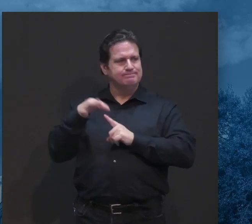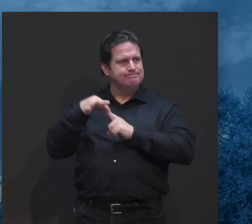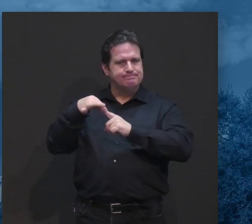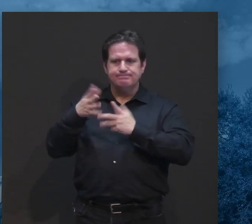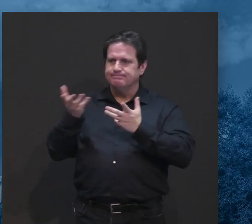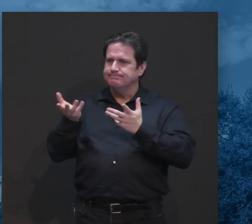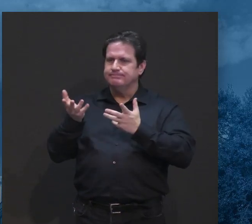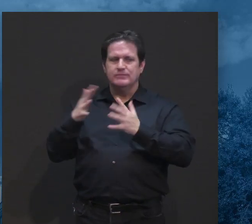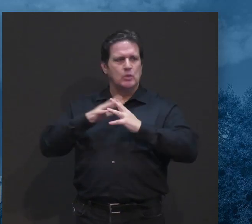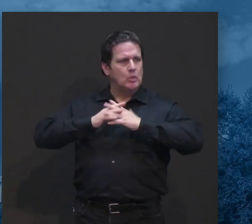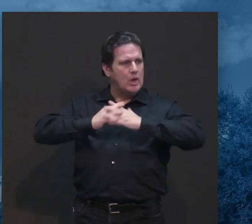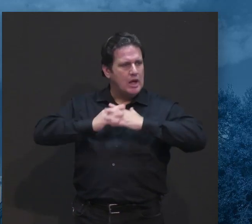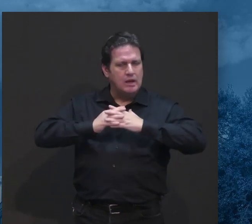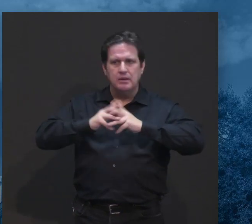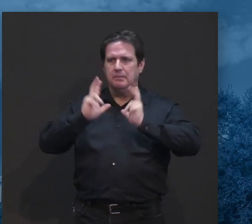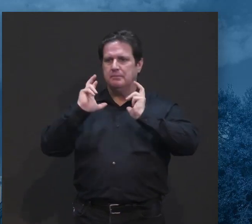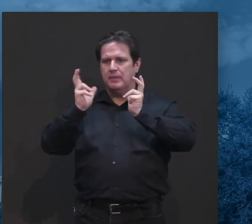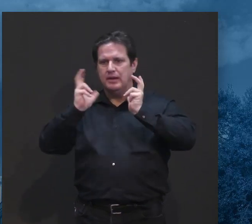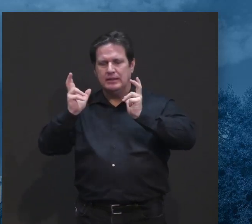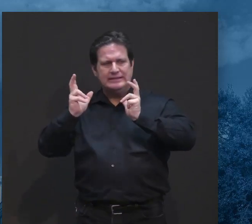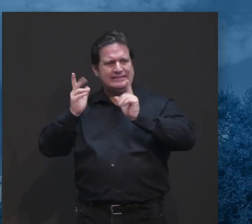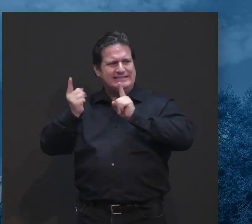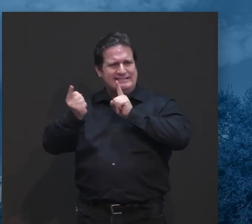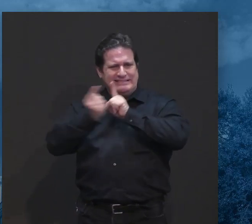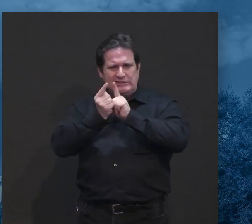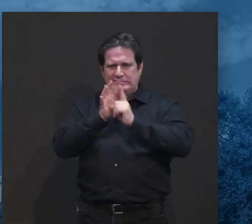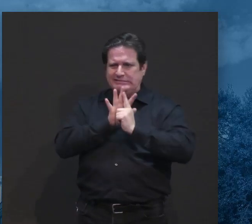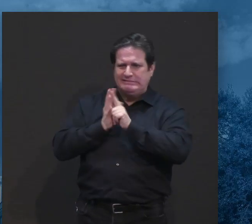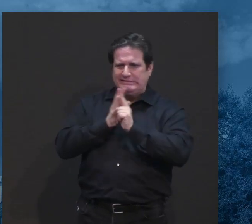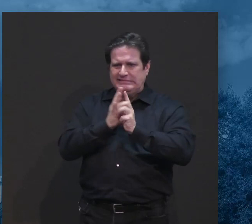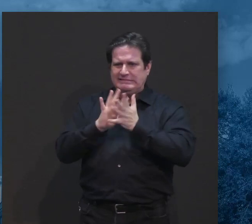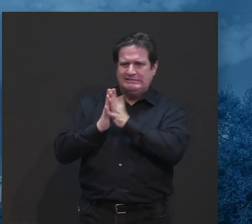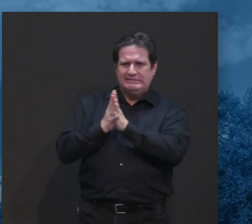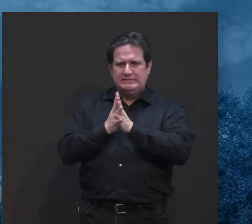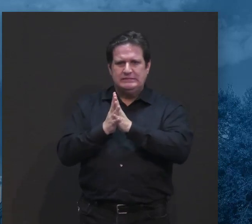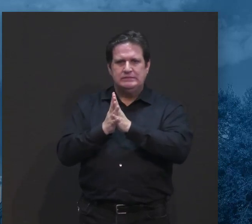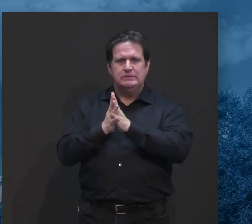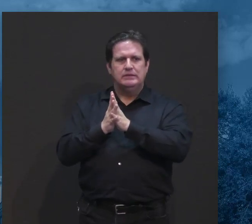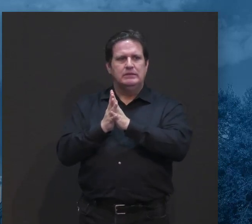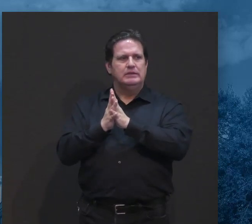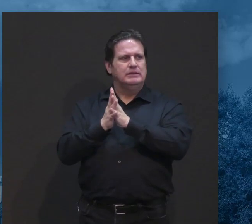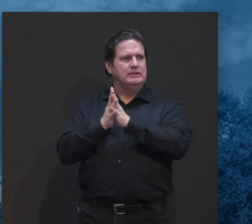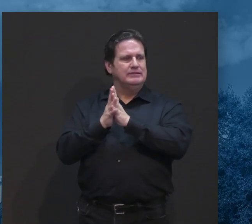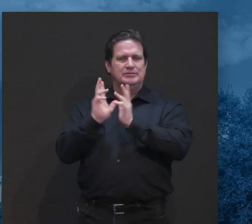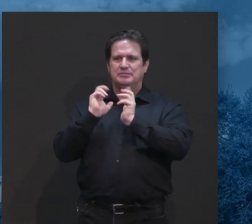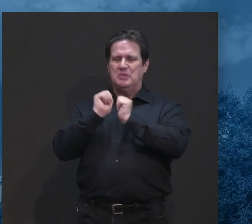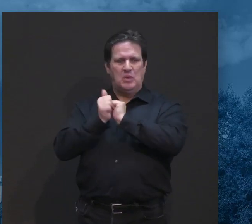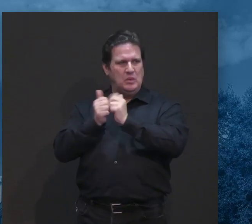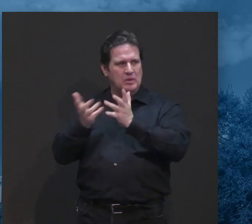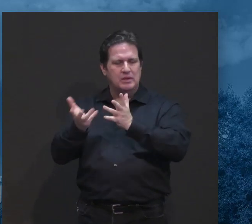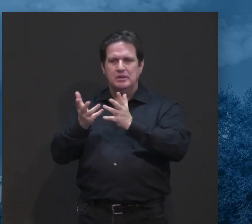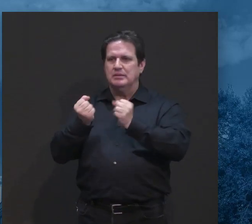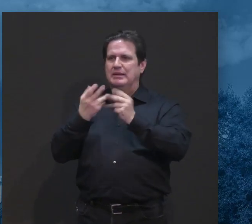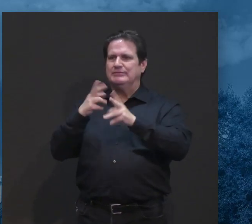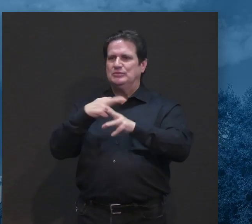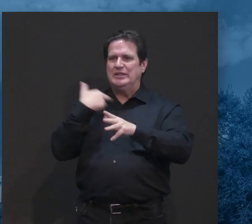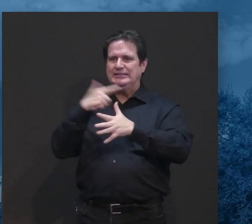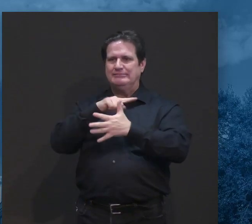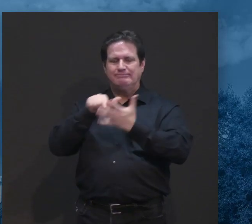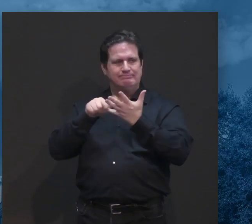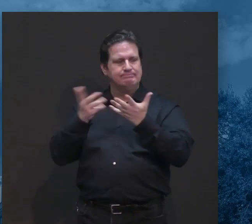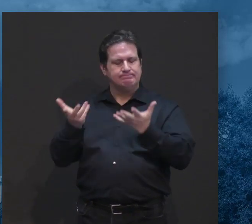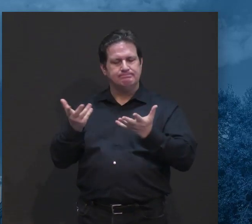especially wrestling and basketball, are such close contact that you know, there's multiple risks